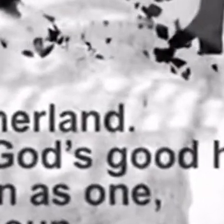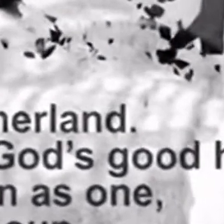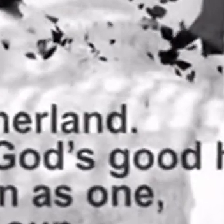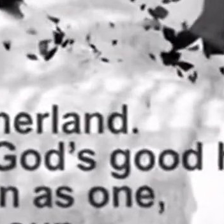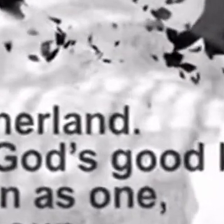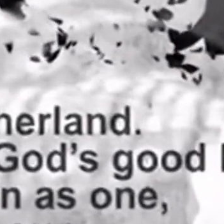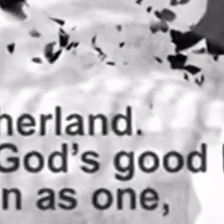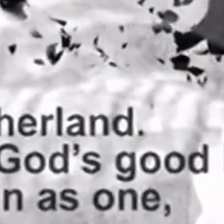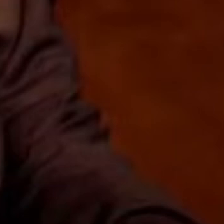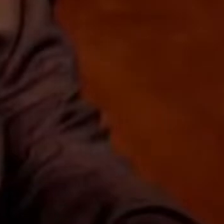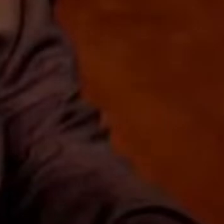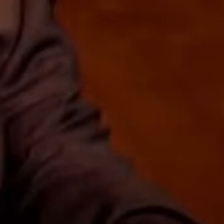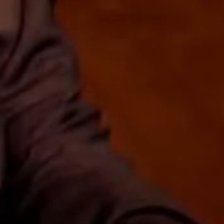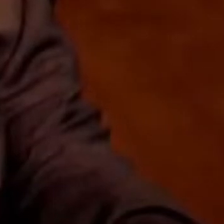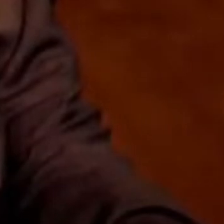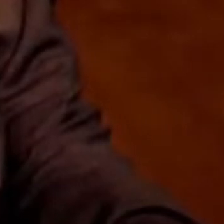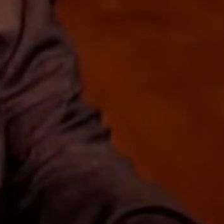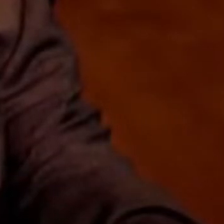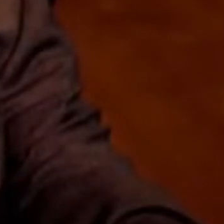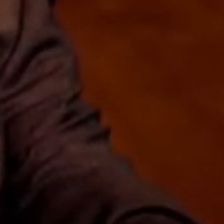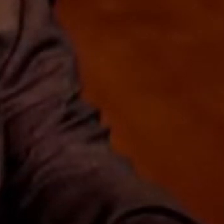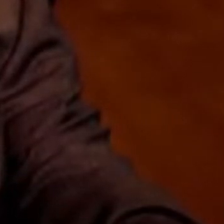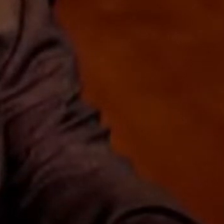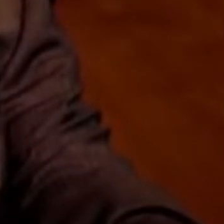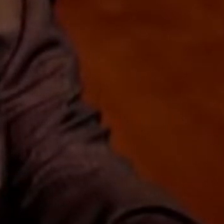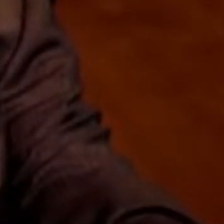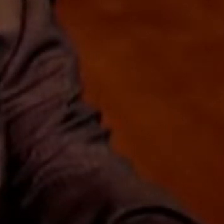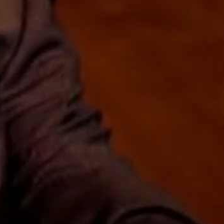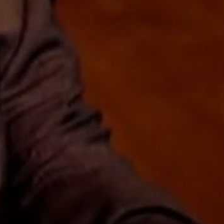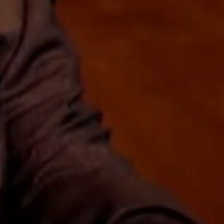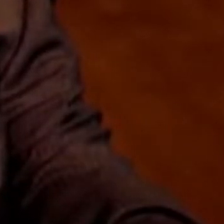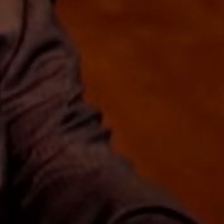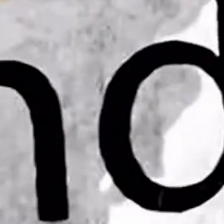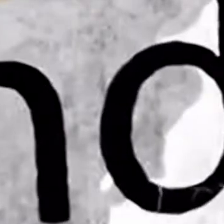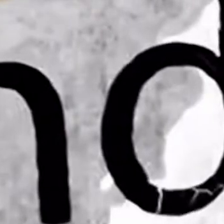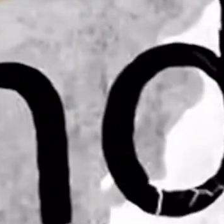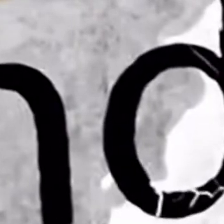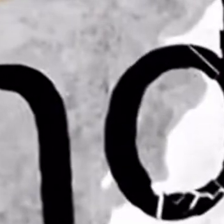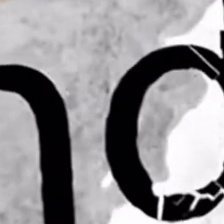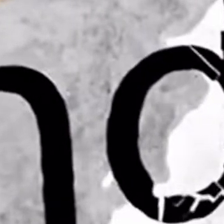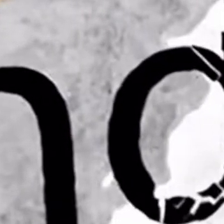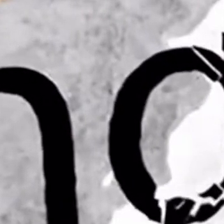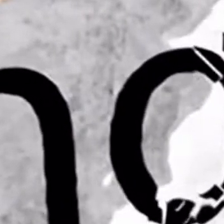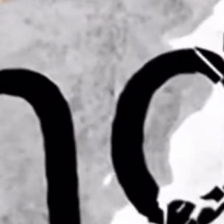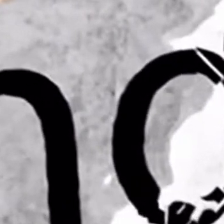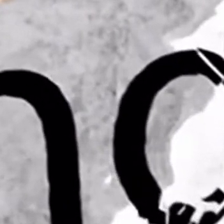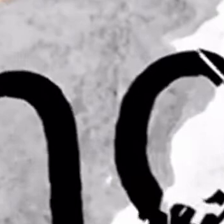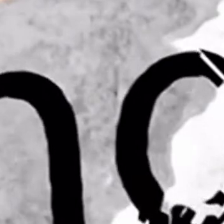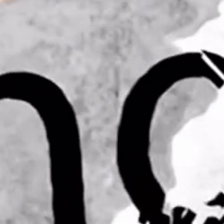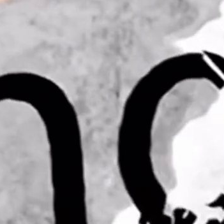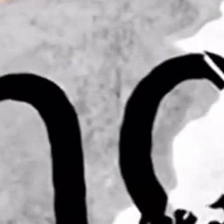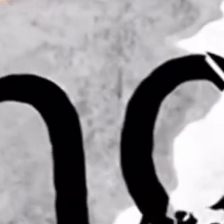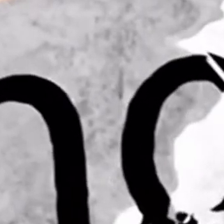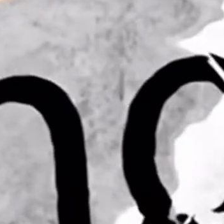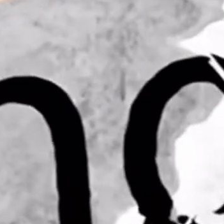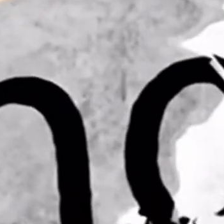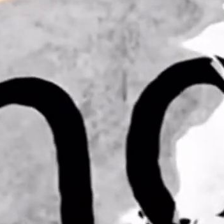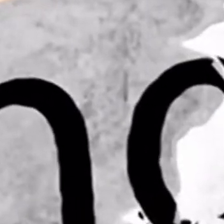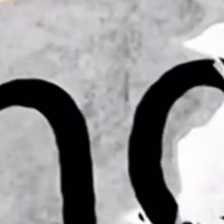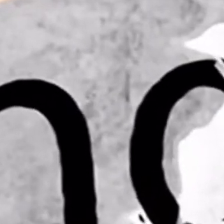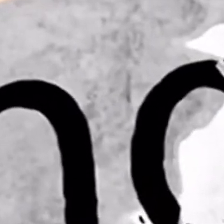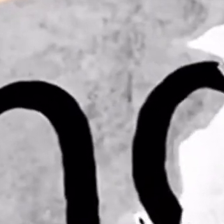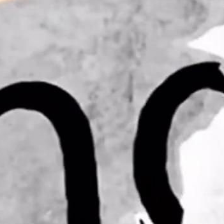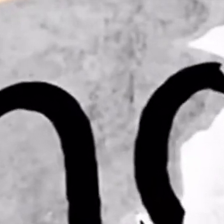various languages, and even those languages, the meaning of those